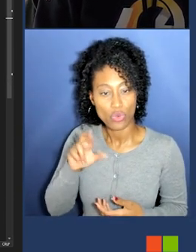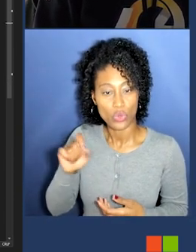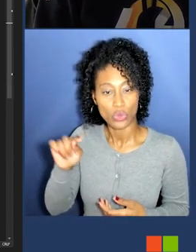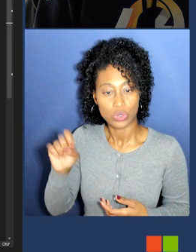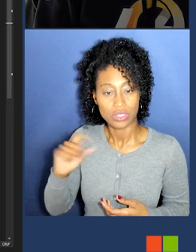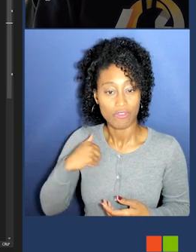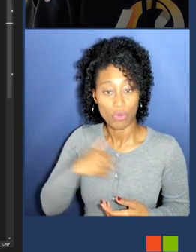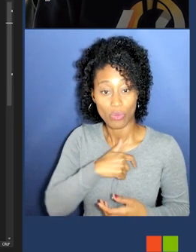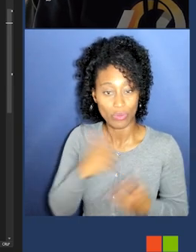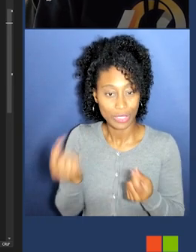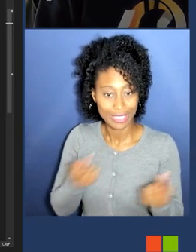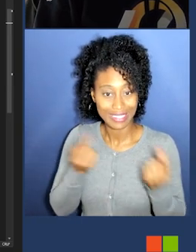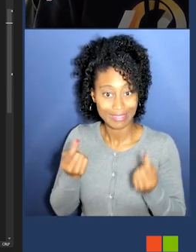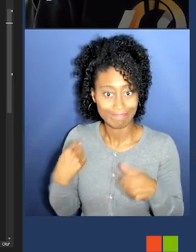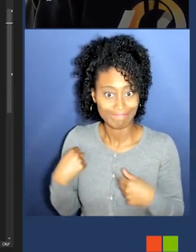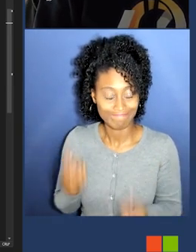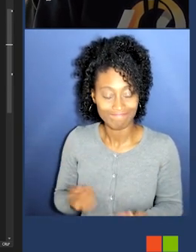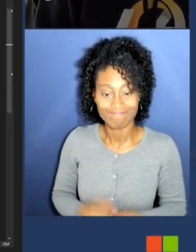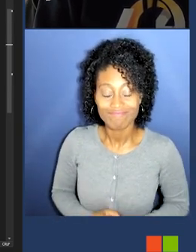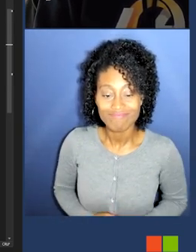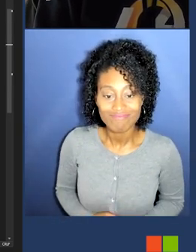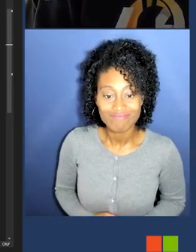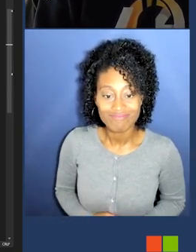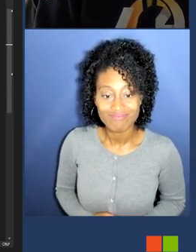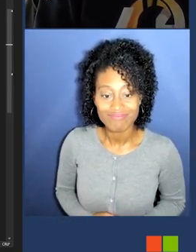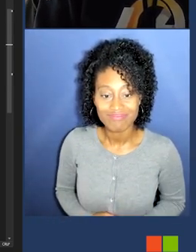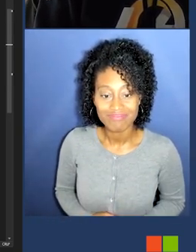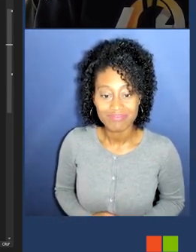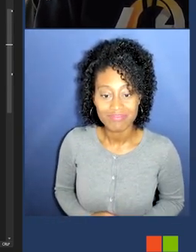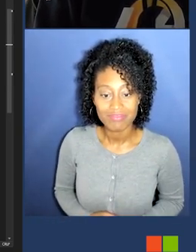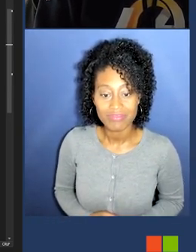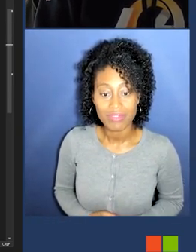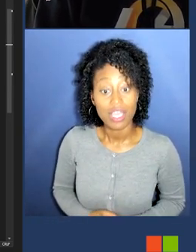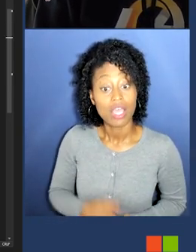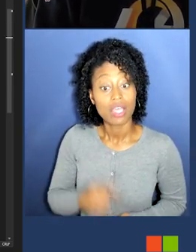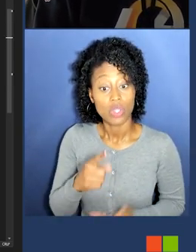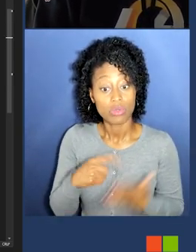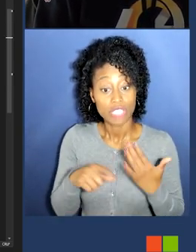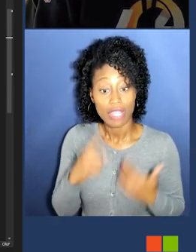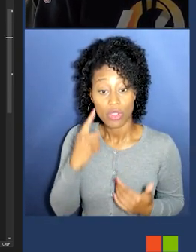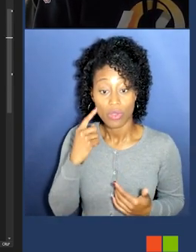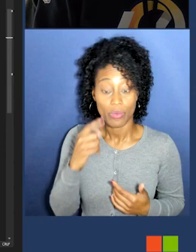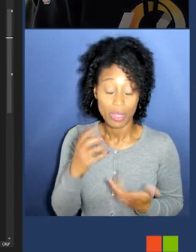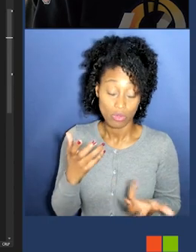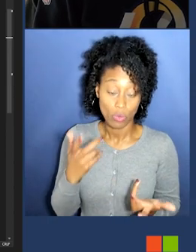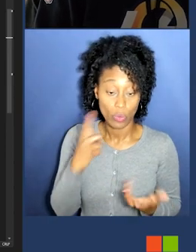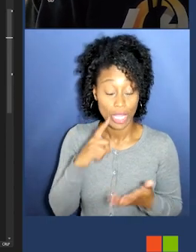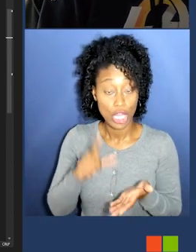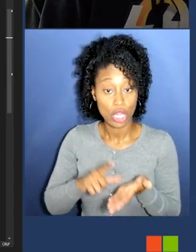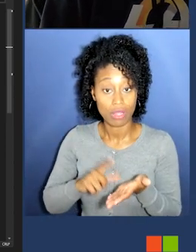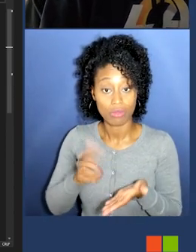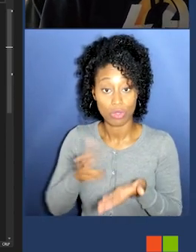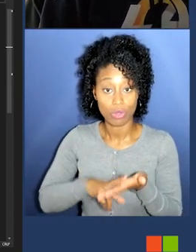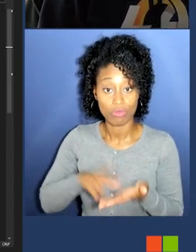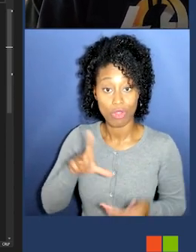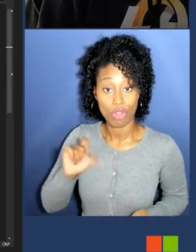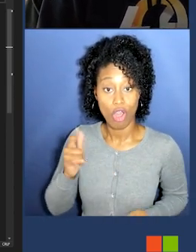So we check whether the title exists again. We log in the user with